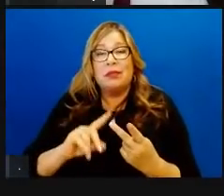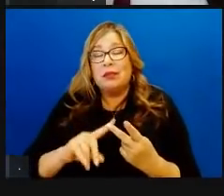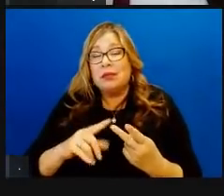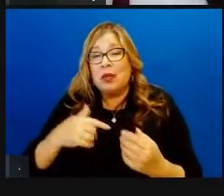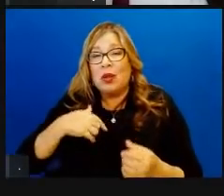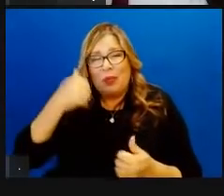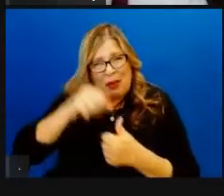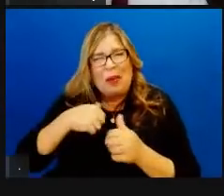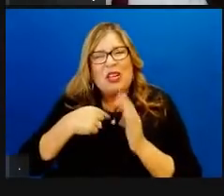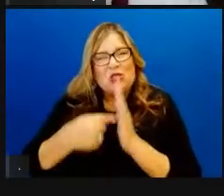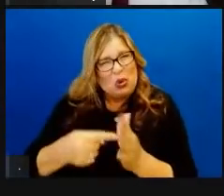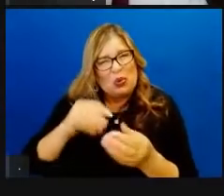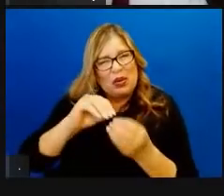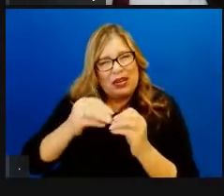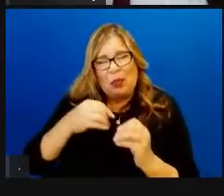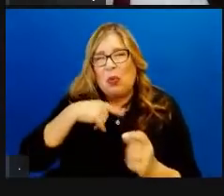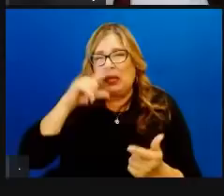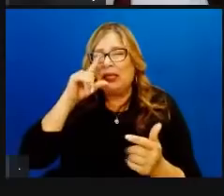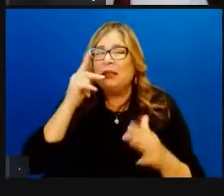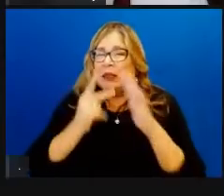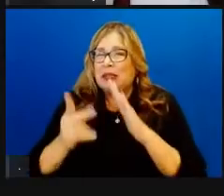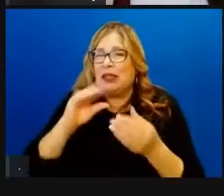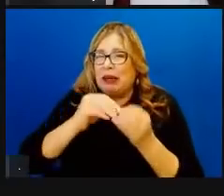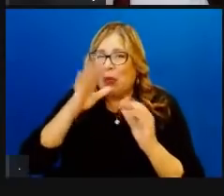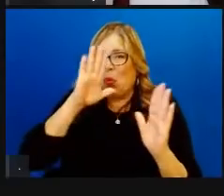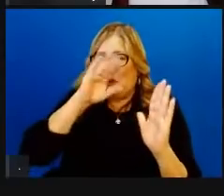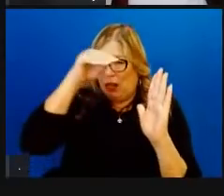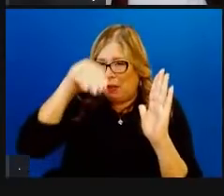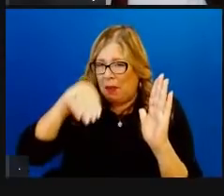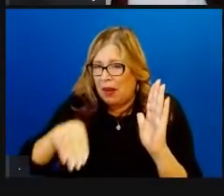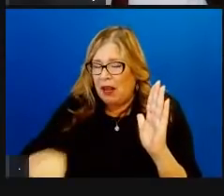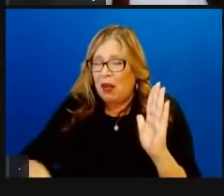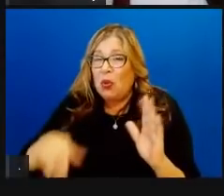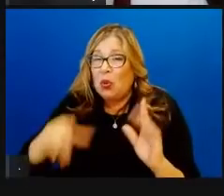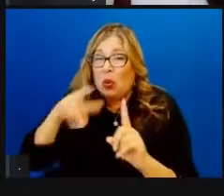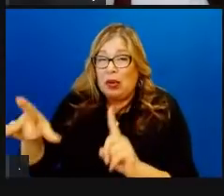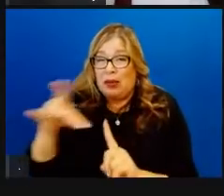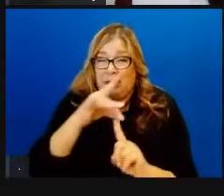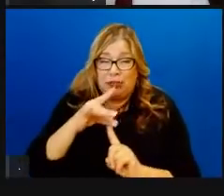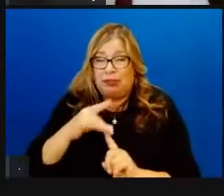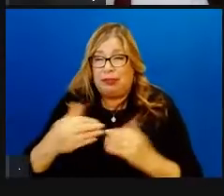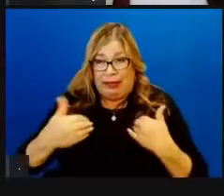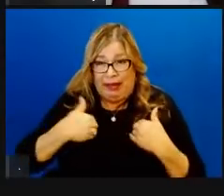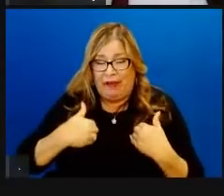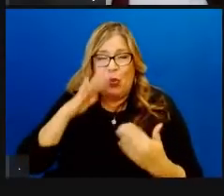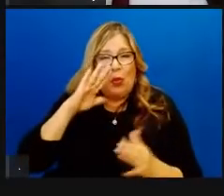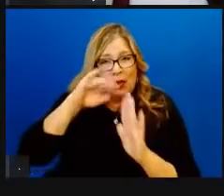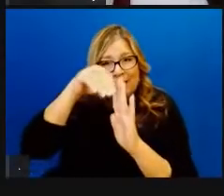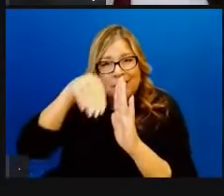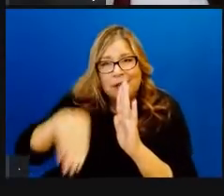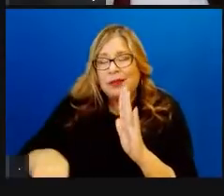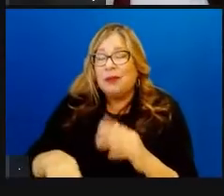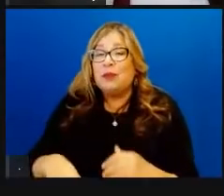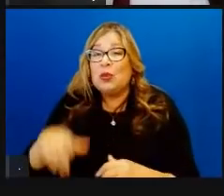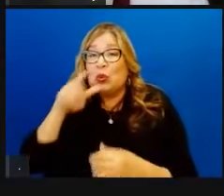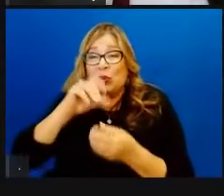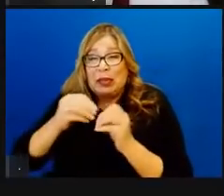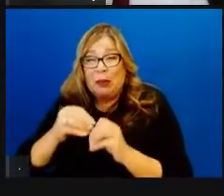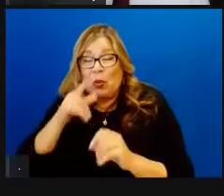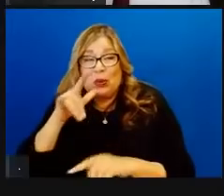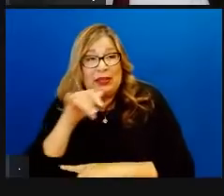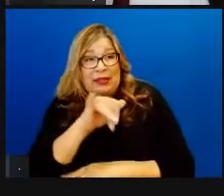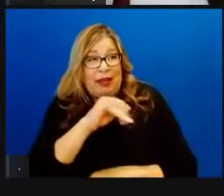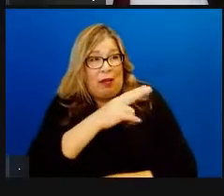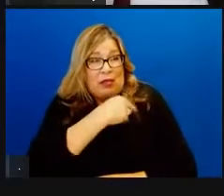case numbers will continue to come down, test positivity will come down, hospitalizations, both adult and pediatric, will come down, and